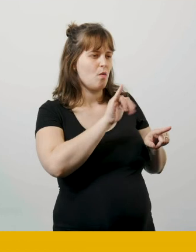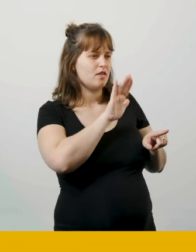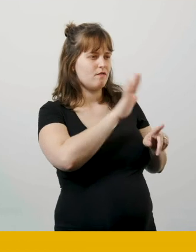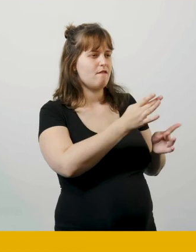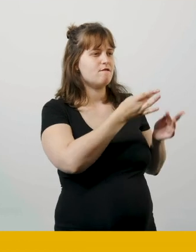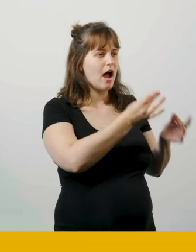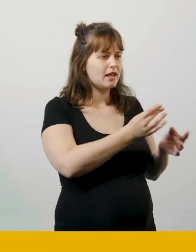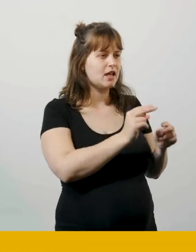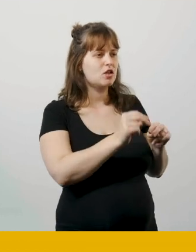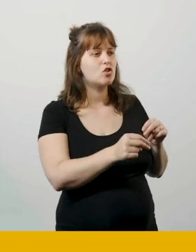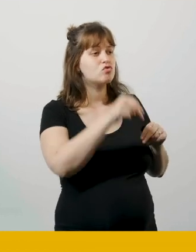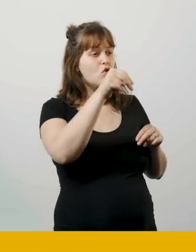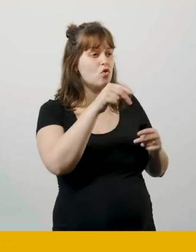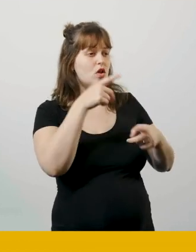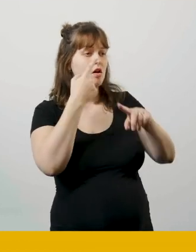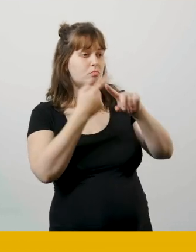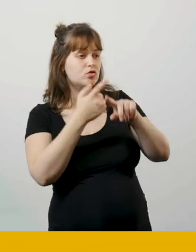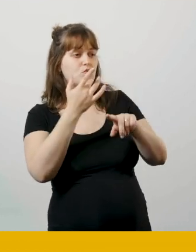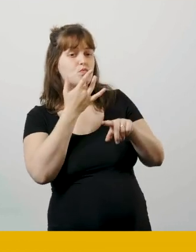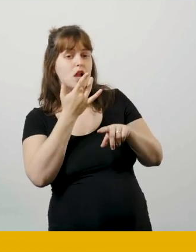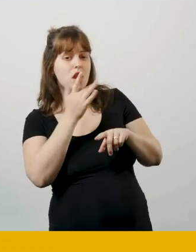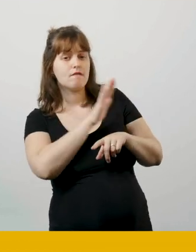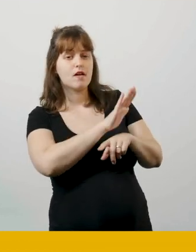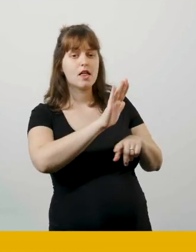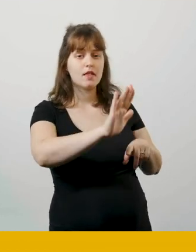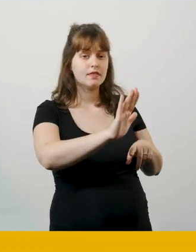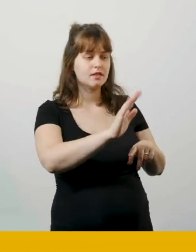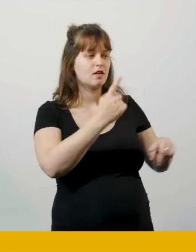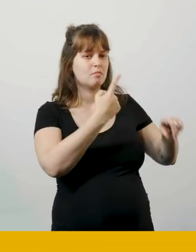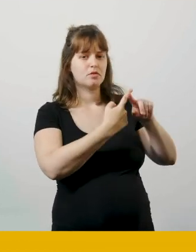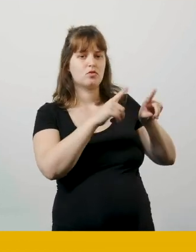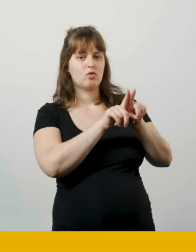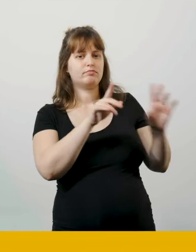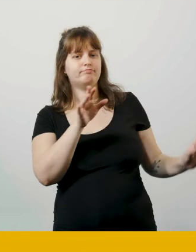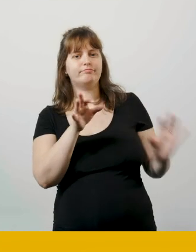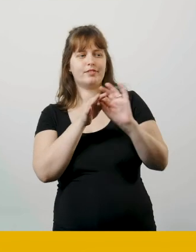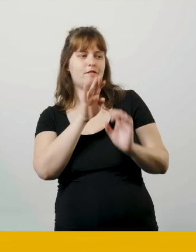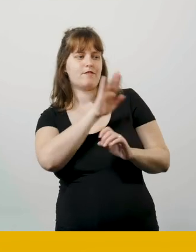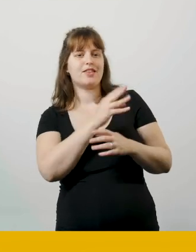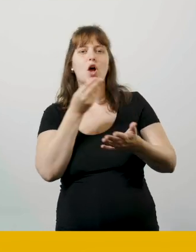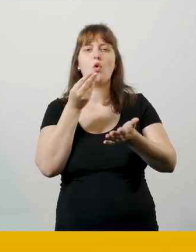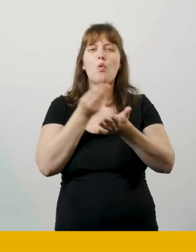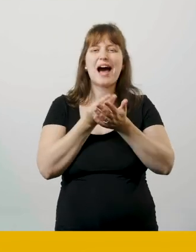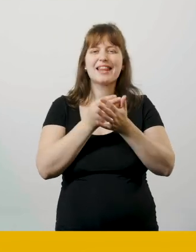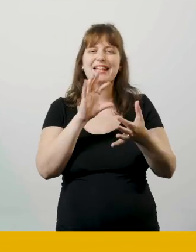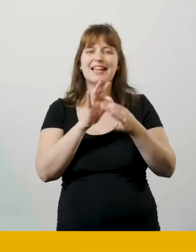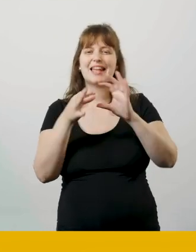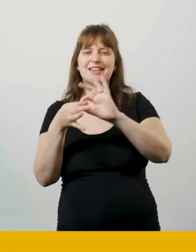and the aspirations, crossing them with the value chains. So to